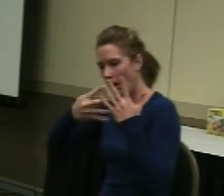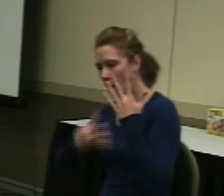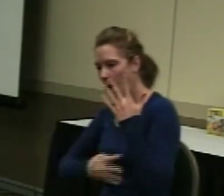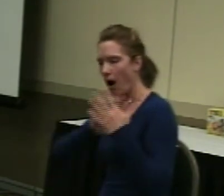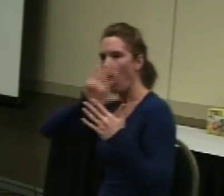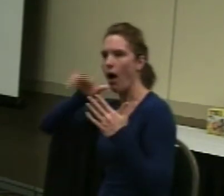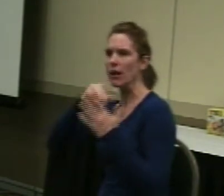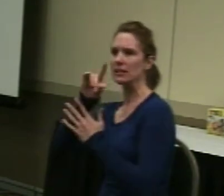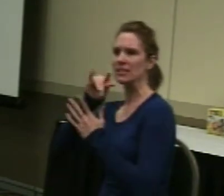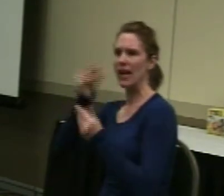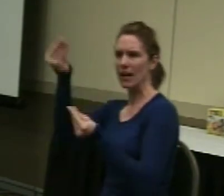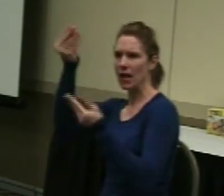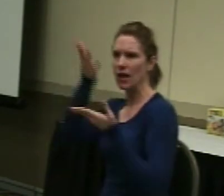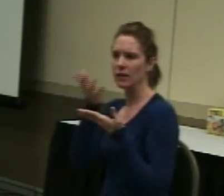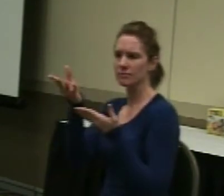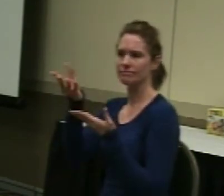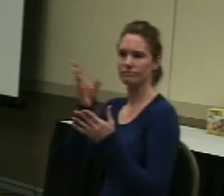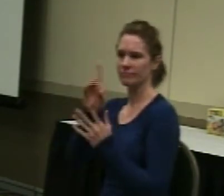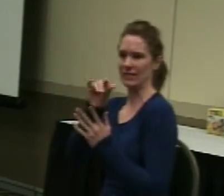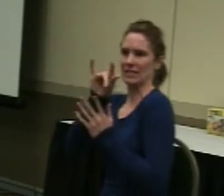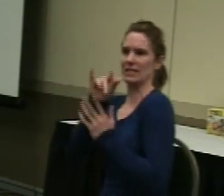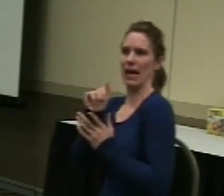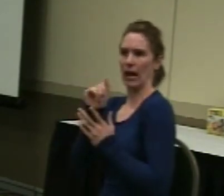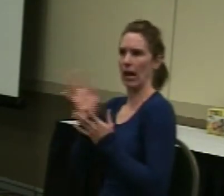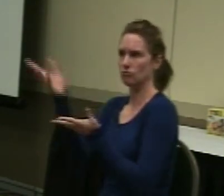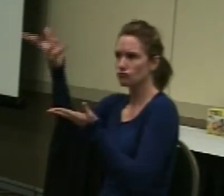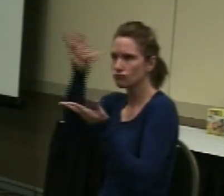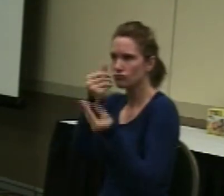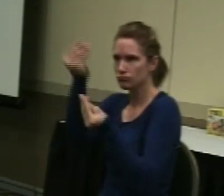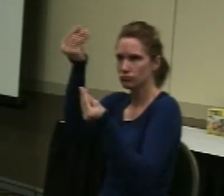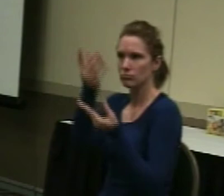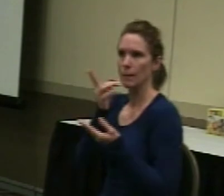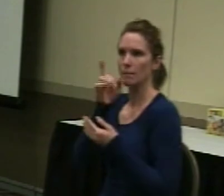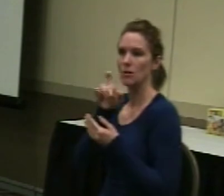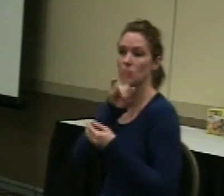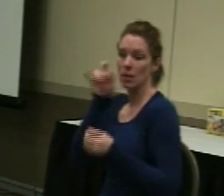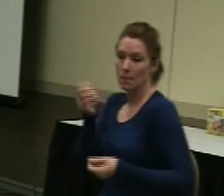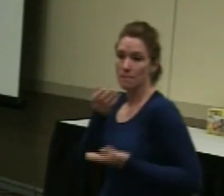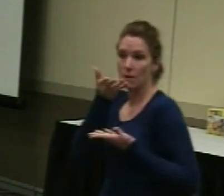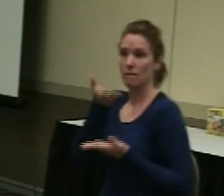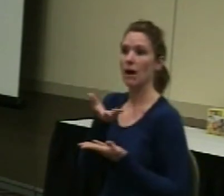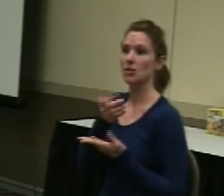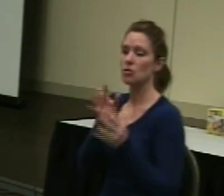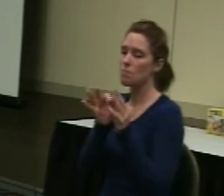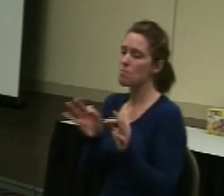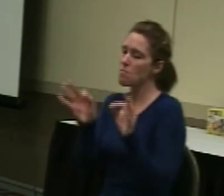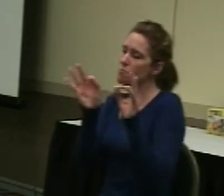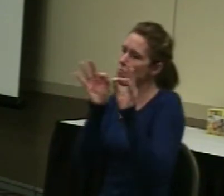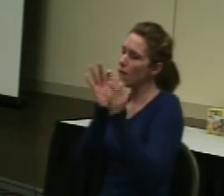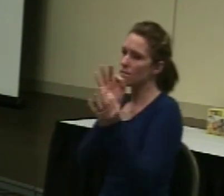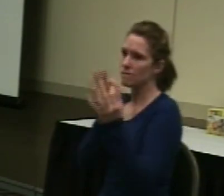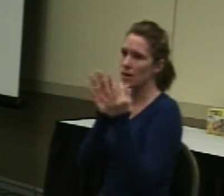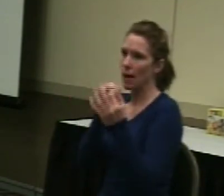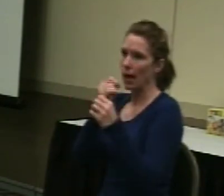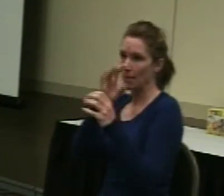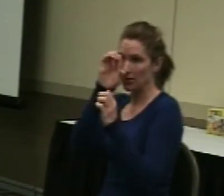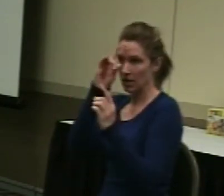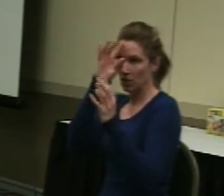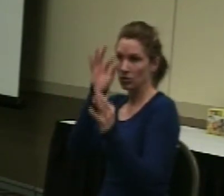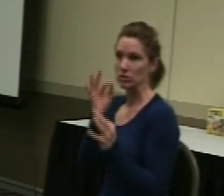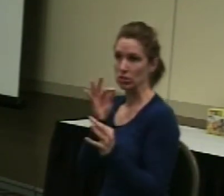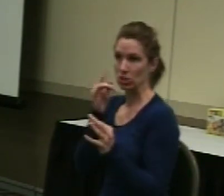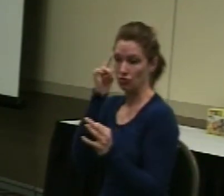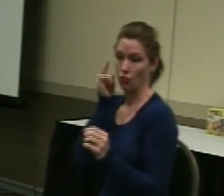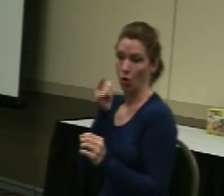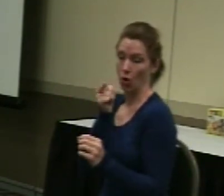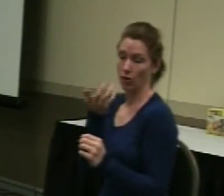all of these people are data sources, and that provide you really important input as you make educational